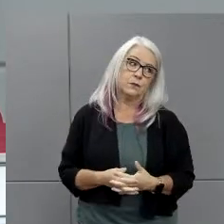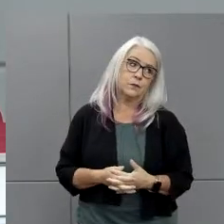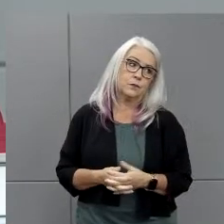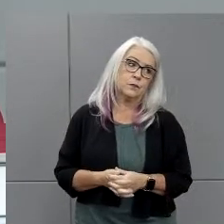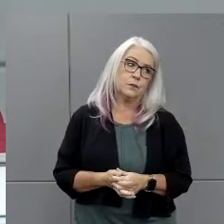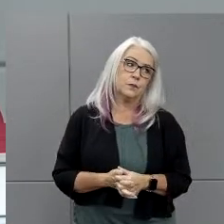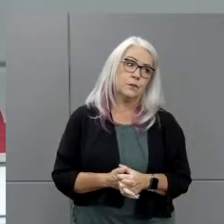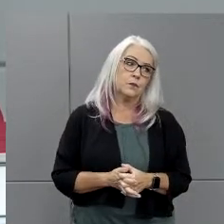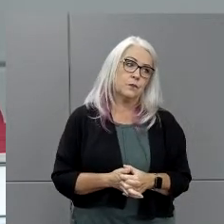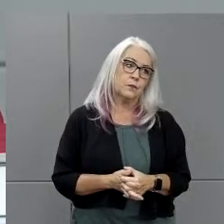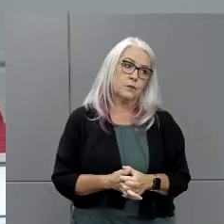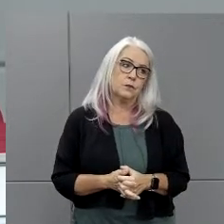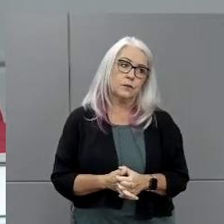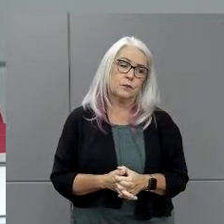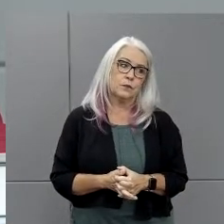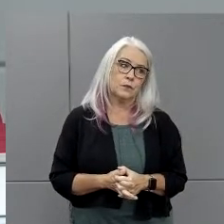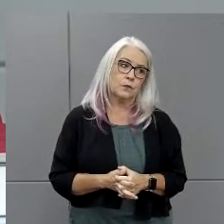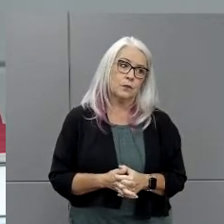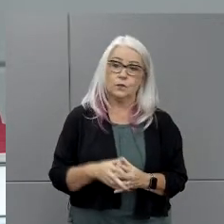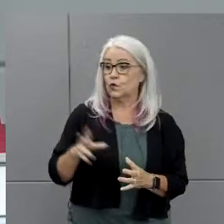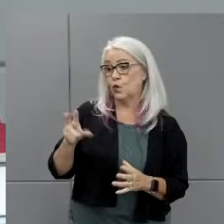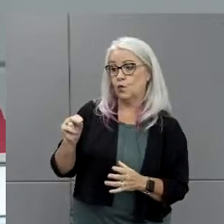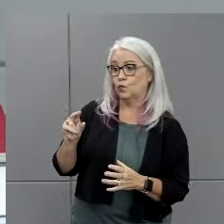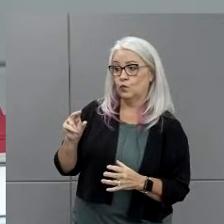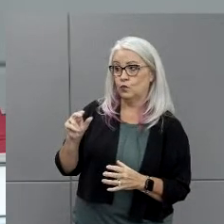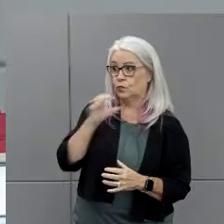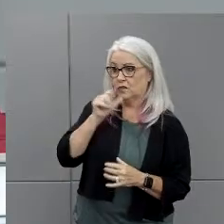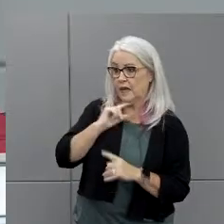So we have a, So you're not going to answer the question.